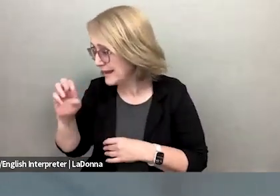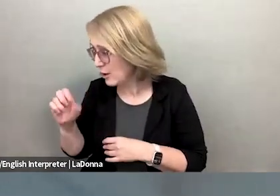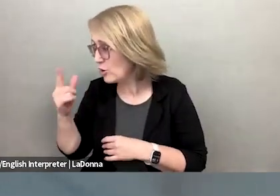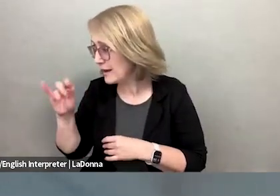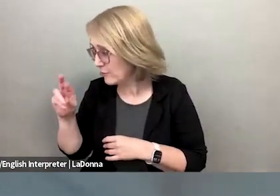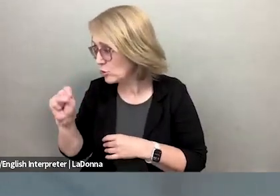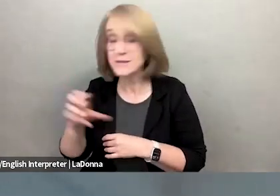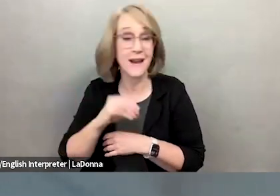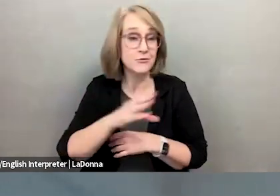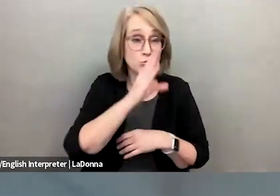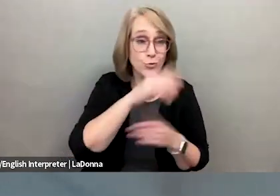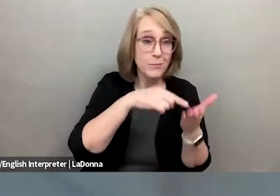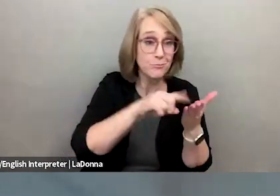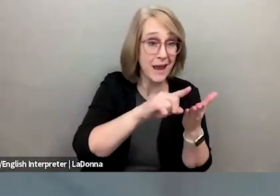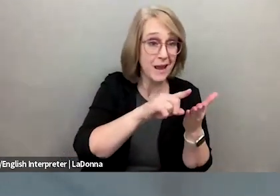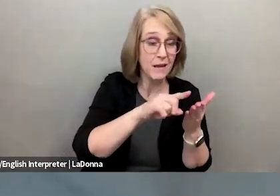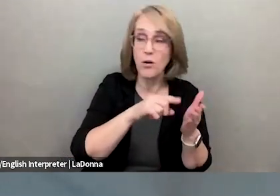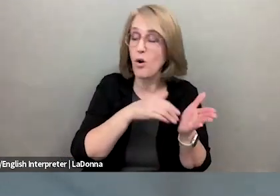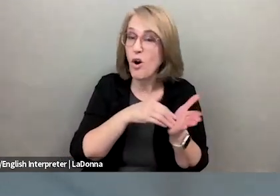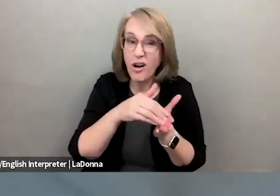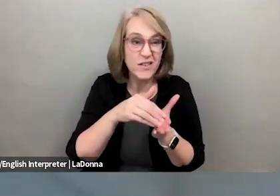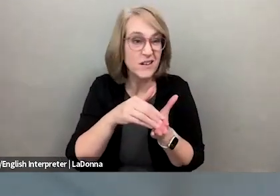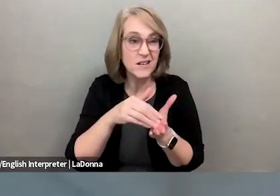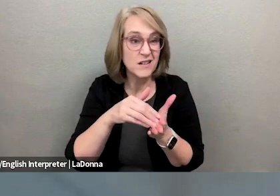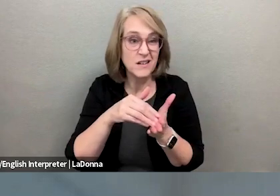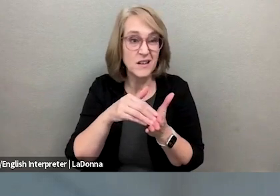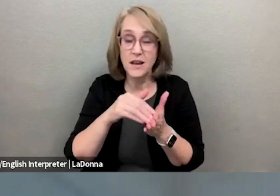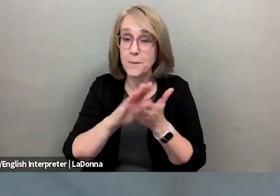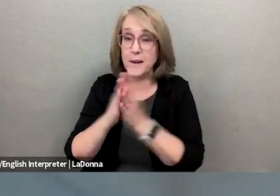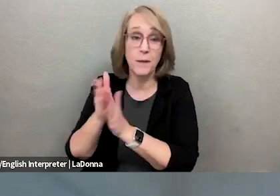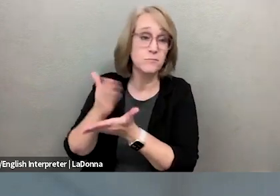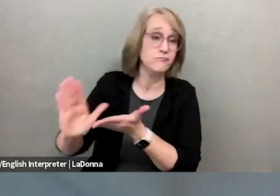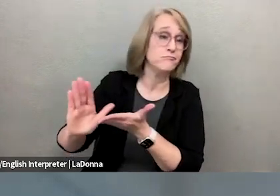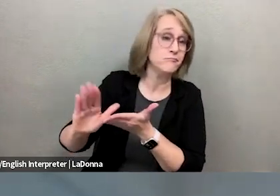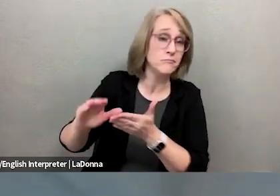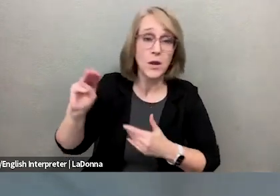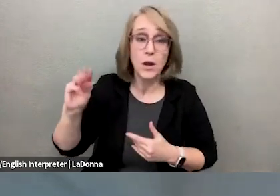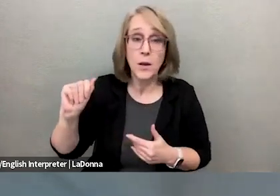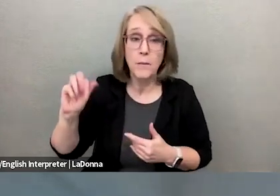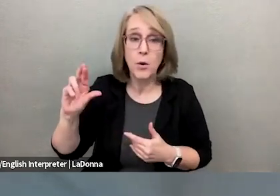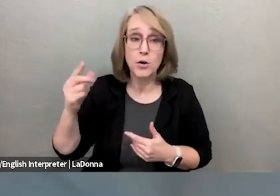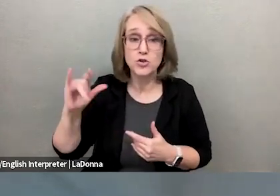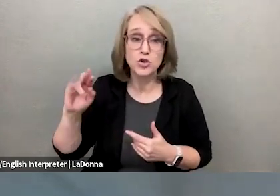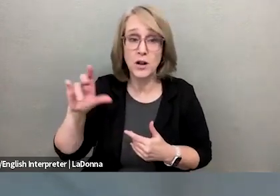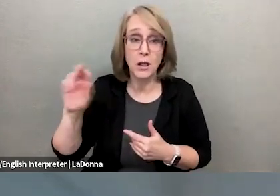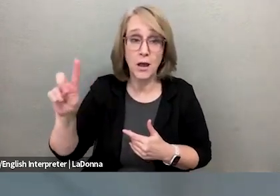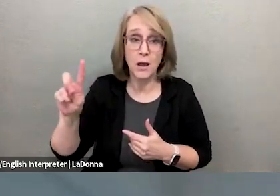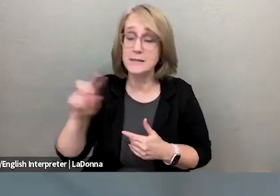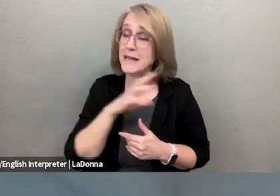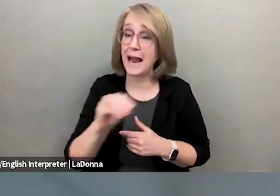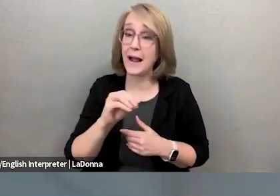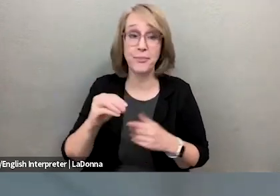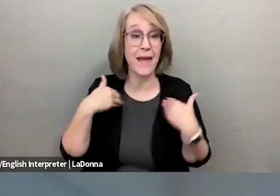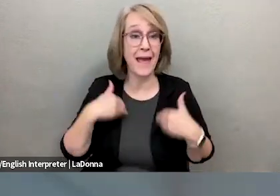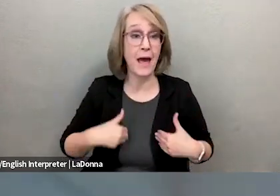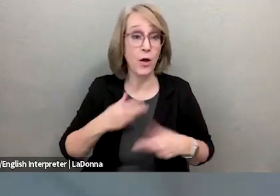direct care workers have often and continue to be marginalized relative to the more clinical care team that's